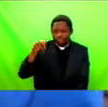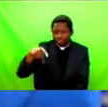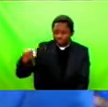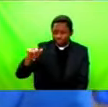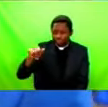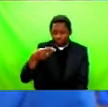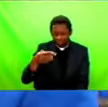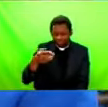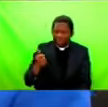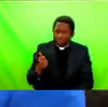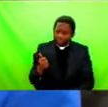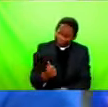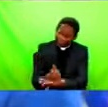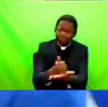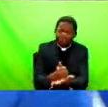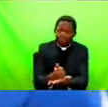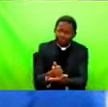bua no